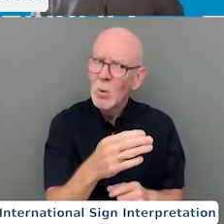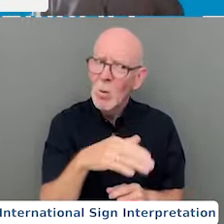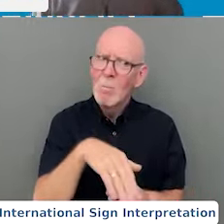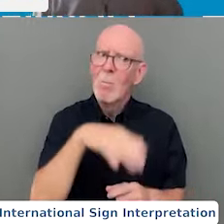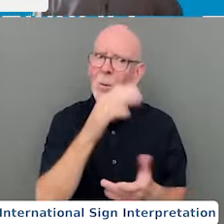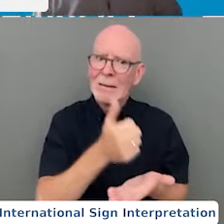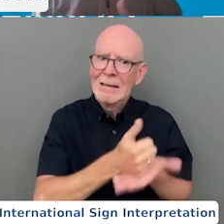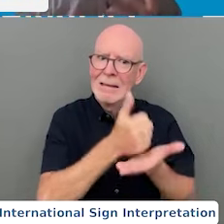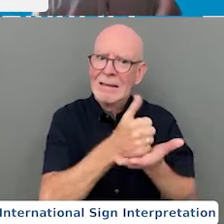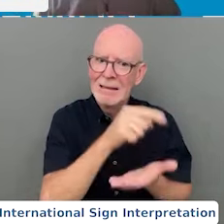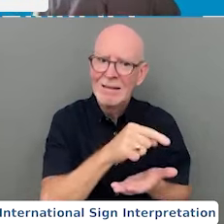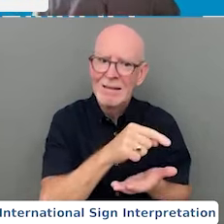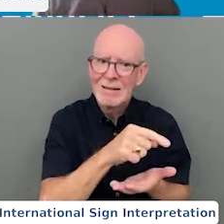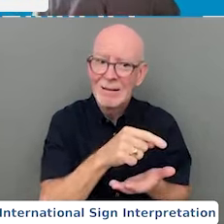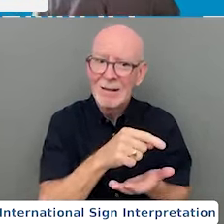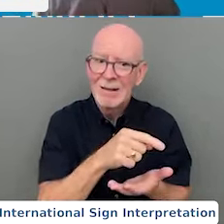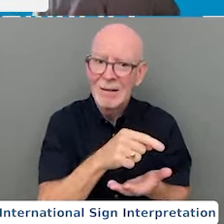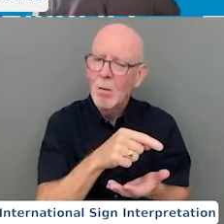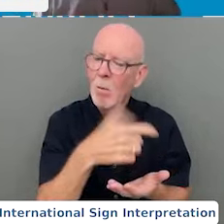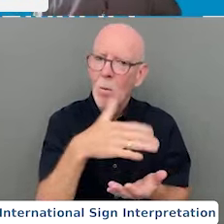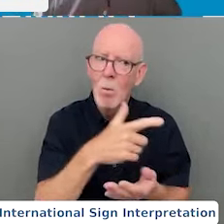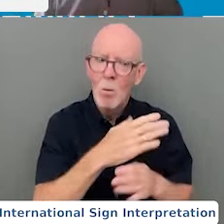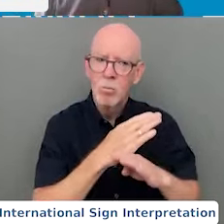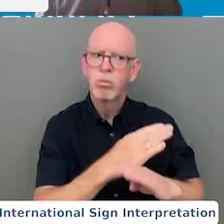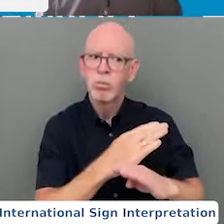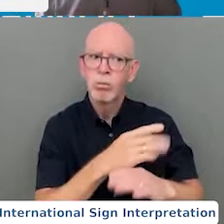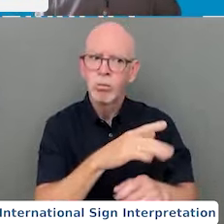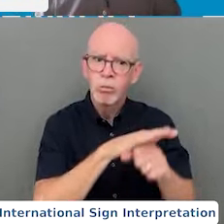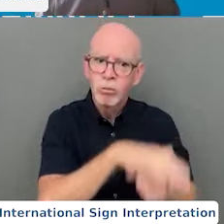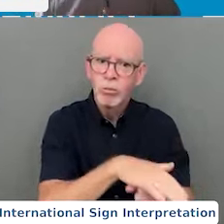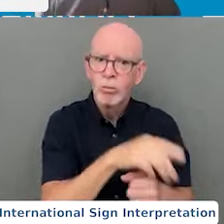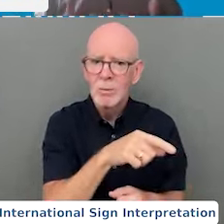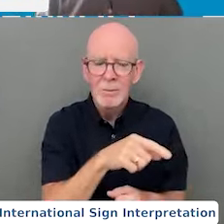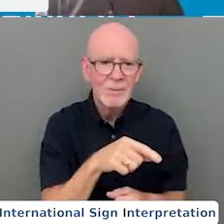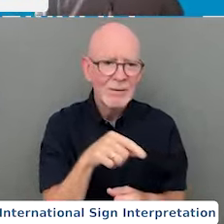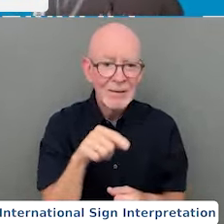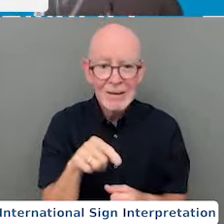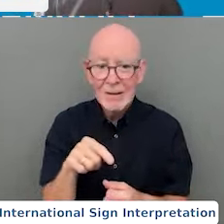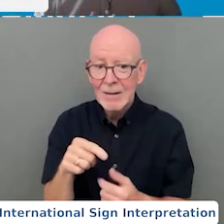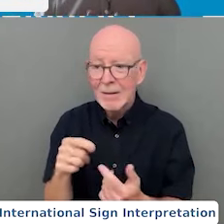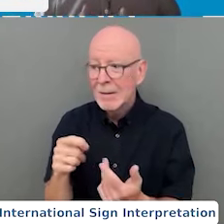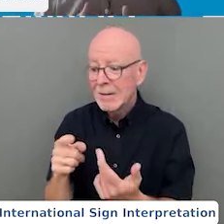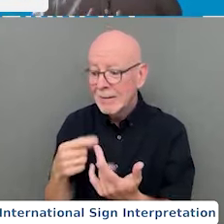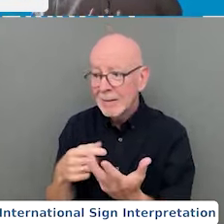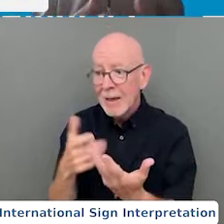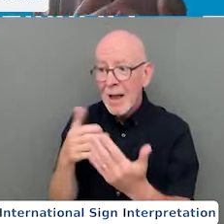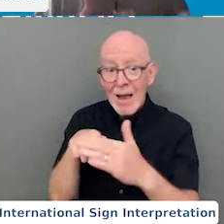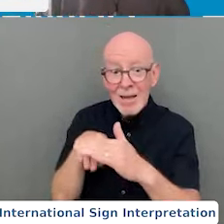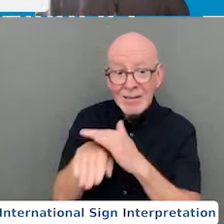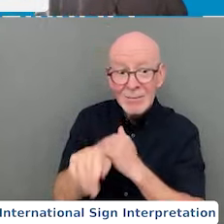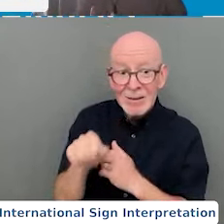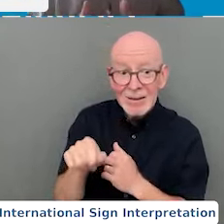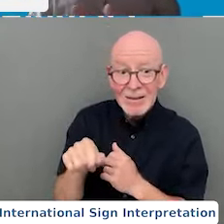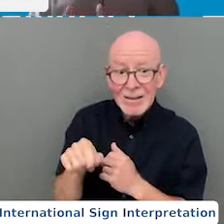evolve at the same pace for different groups of persons with disabilities. We know, for instance, that some person will need